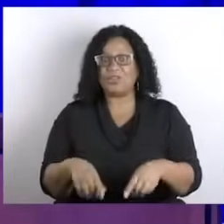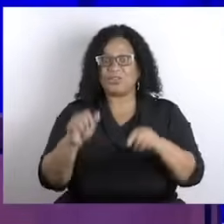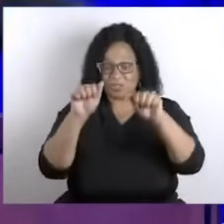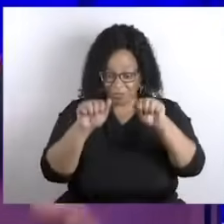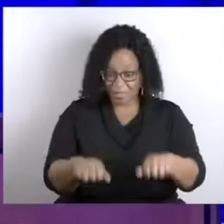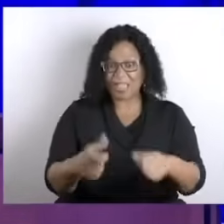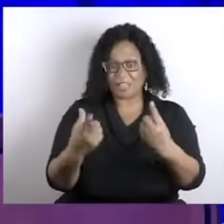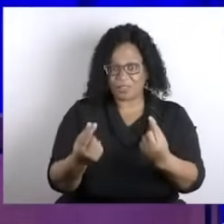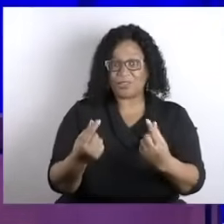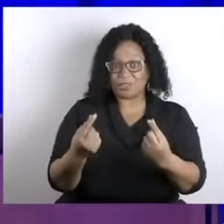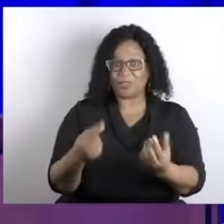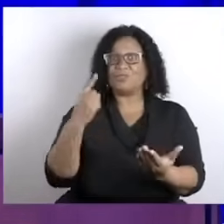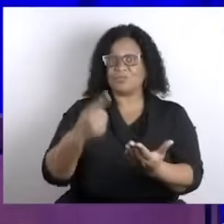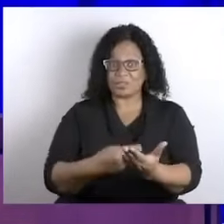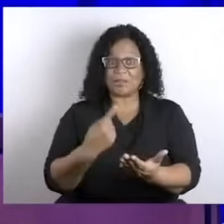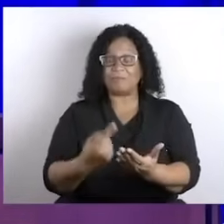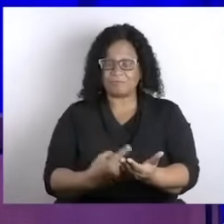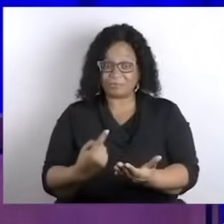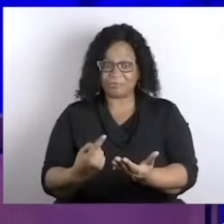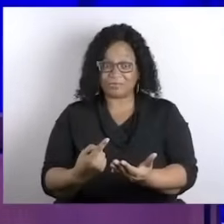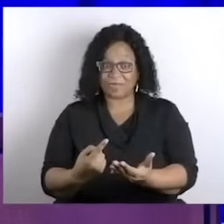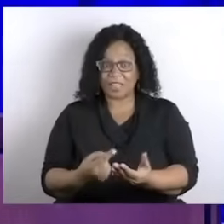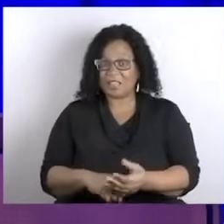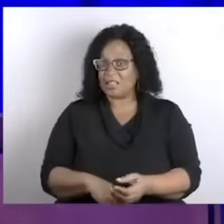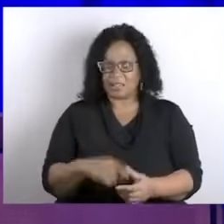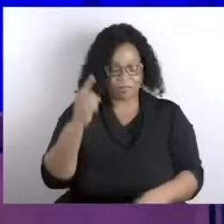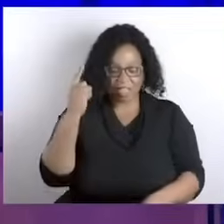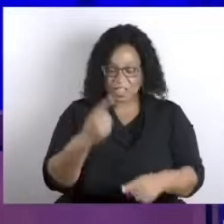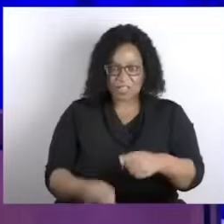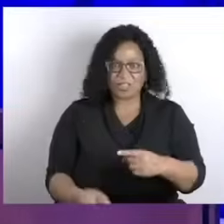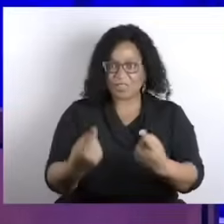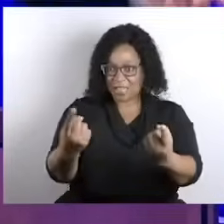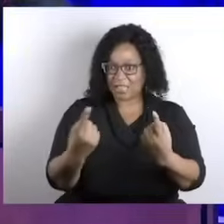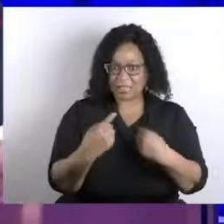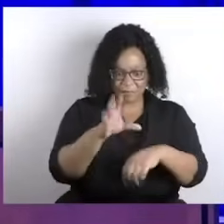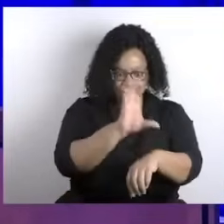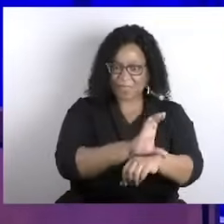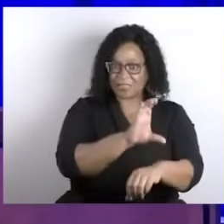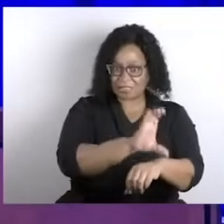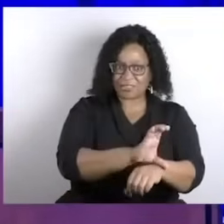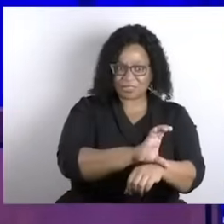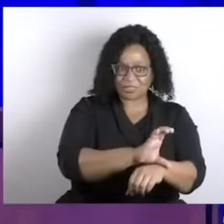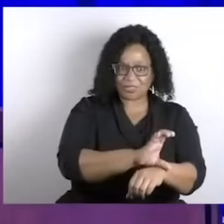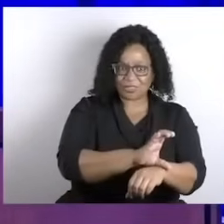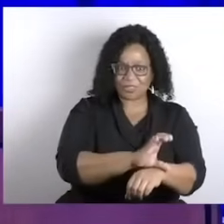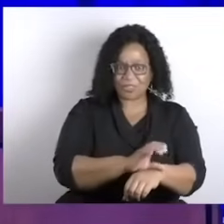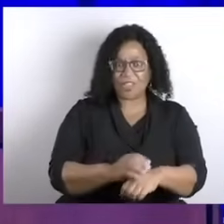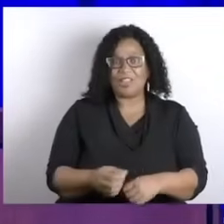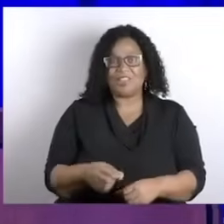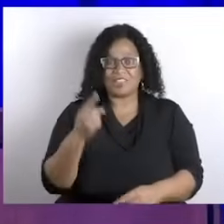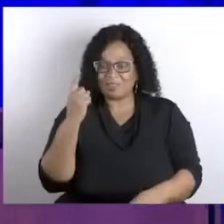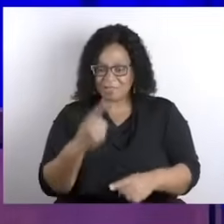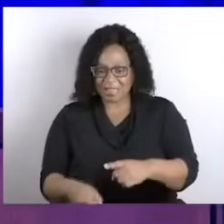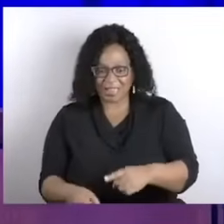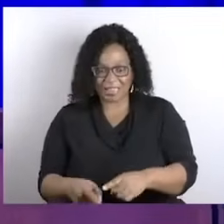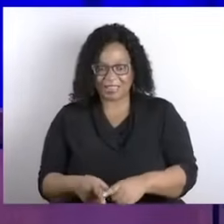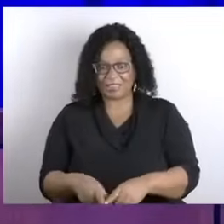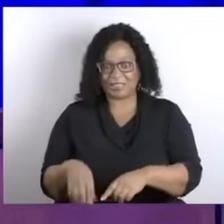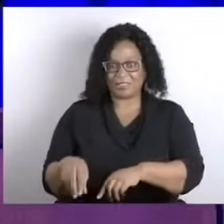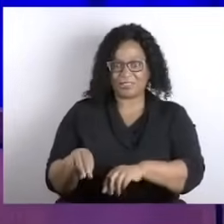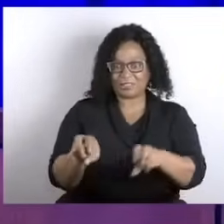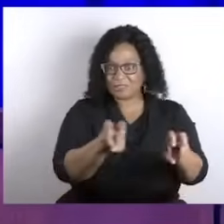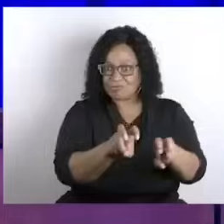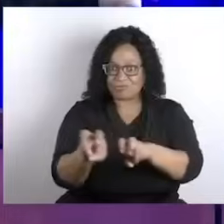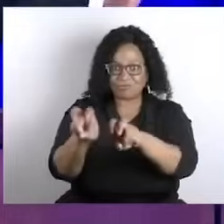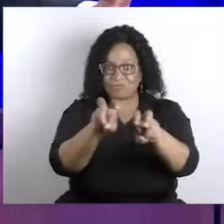can't do what you want to do. You can't get back to the church right now. You can't get back to life as usual right now. You can't walk out without a mask right now. So since